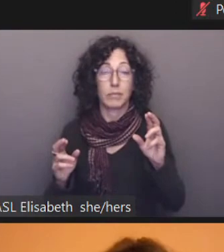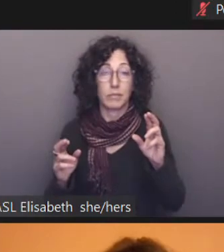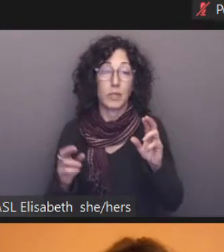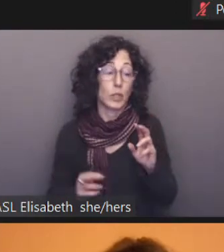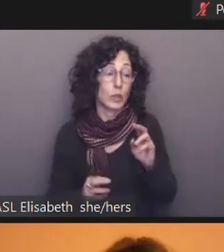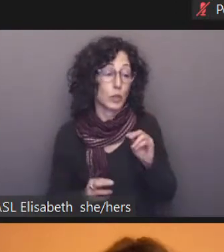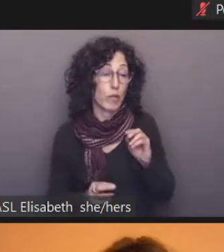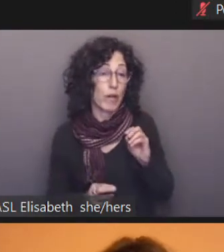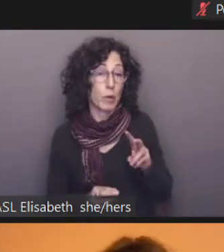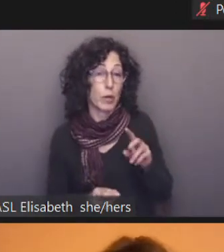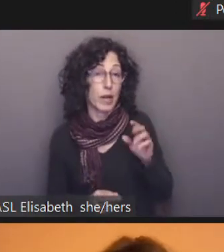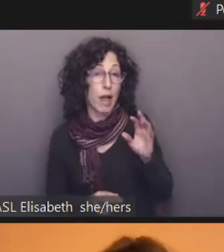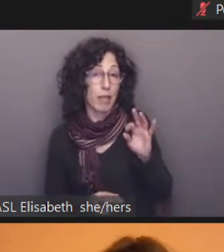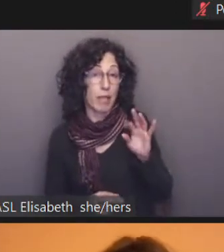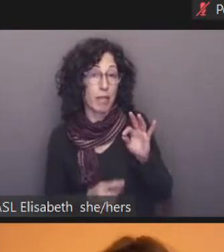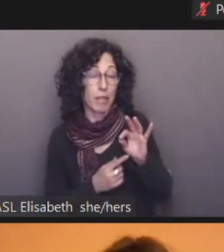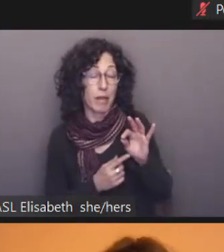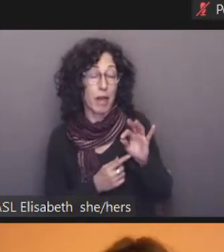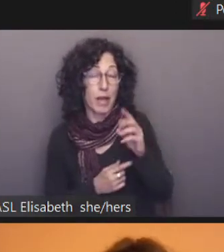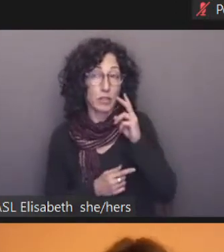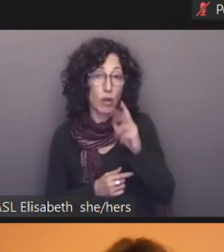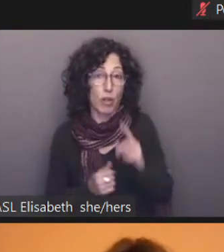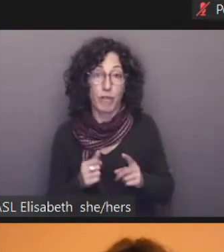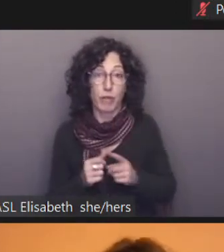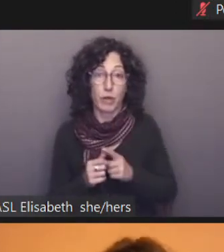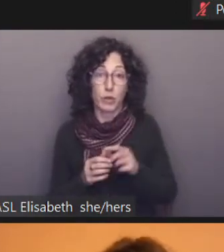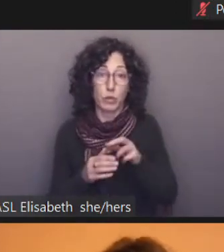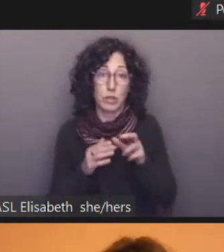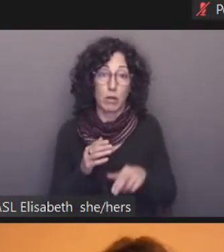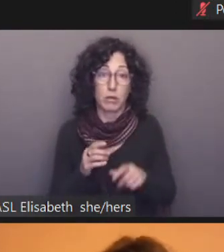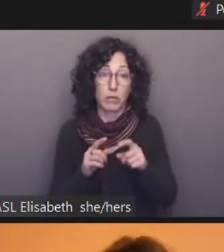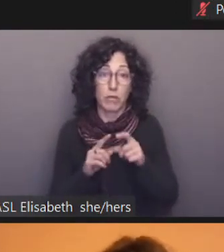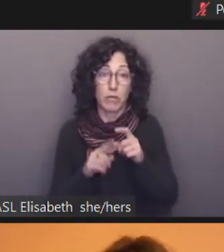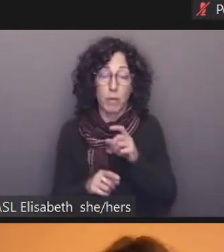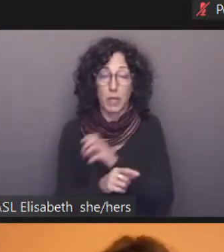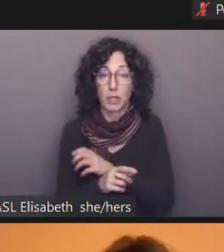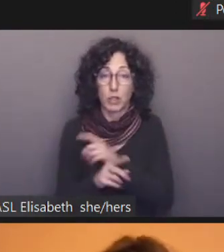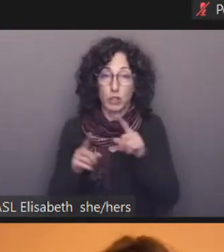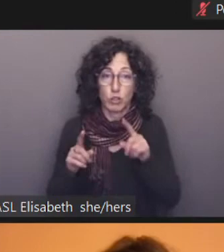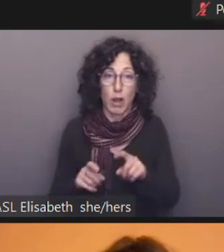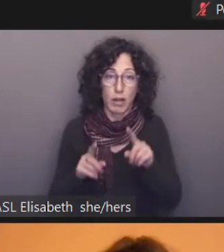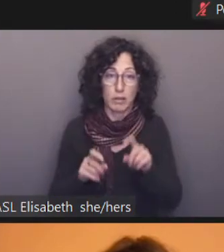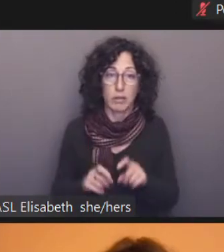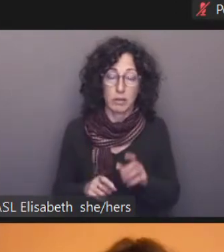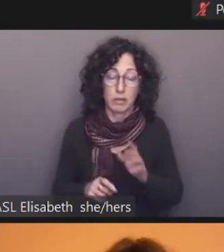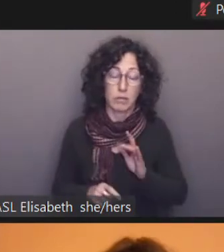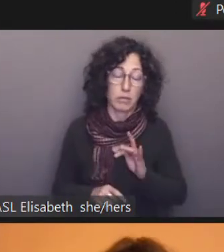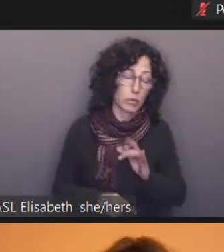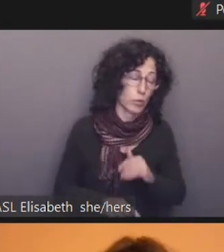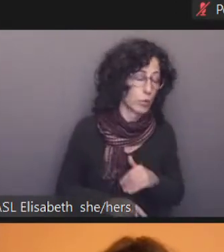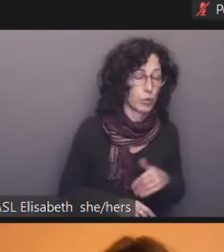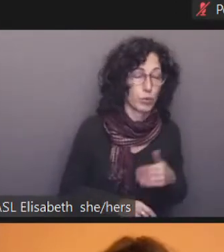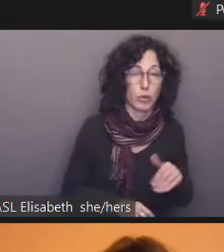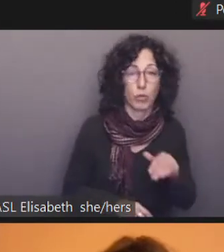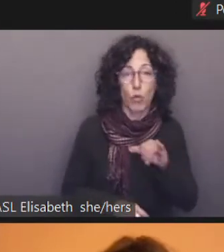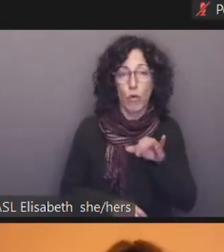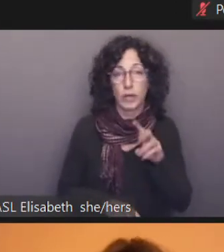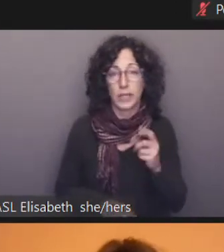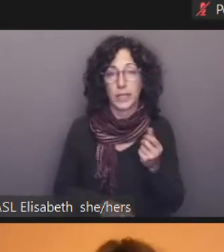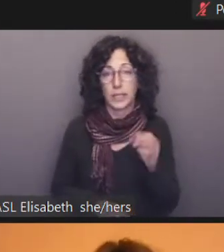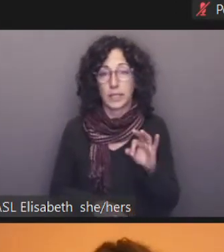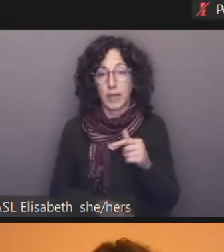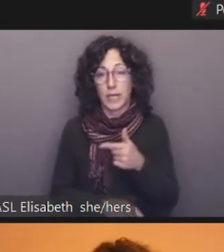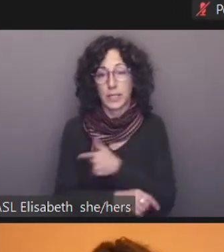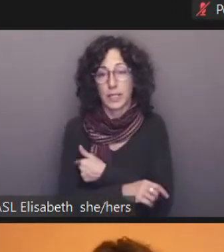when I saw the first results from the clinical trials of the COVID-19 vaccines